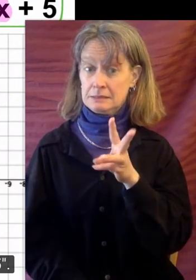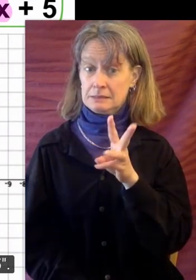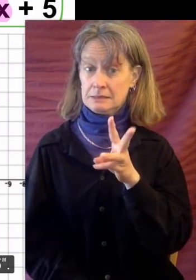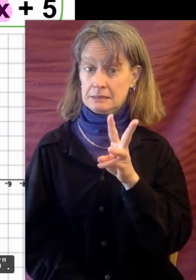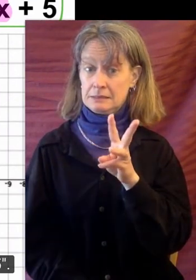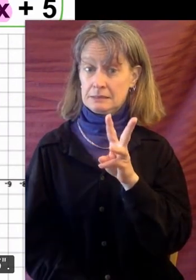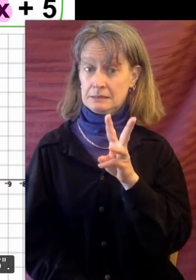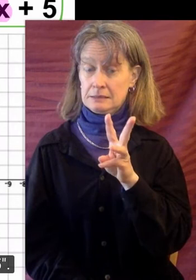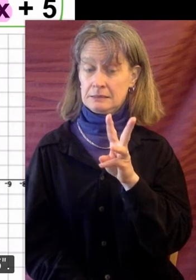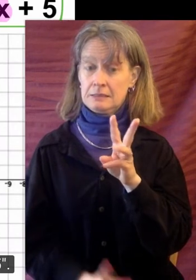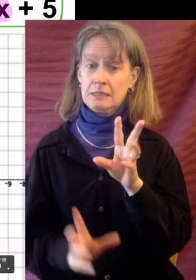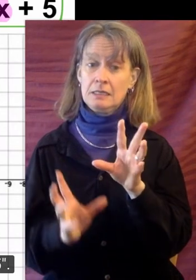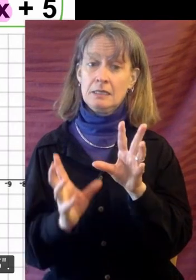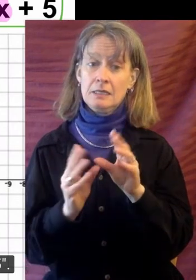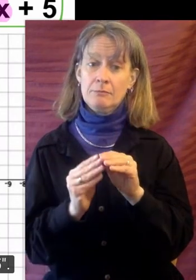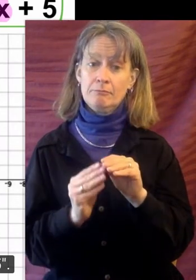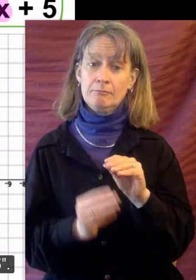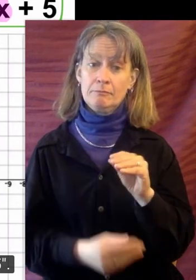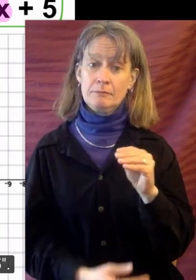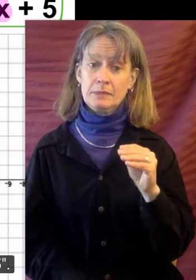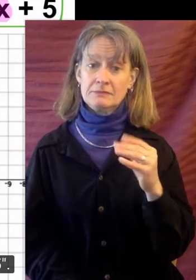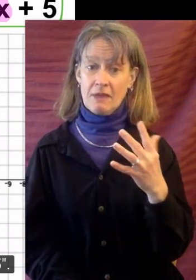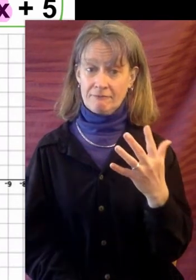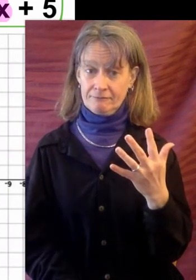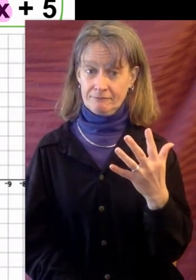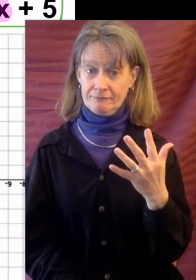plus 5.